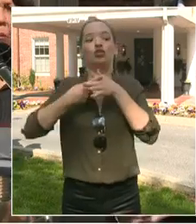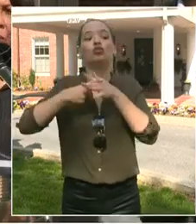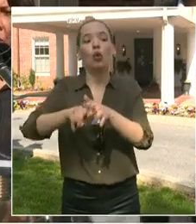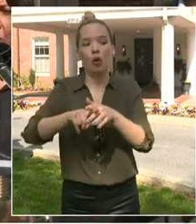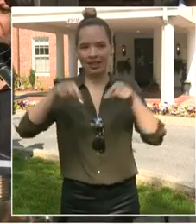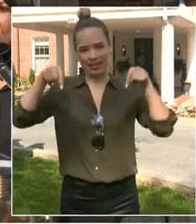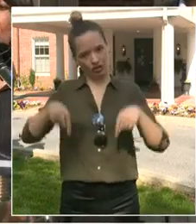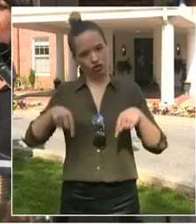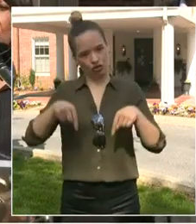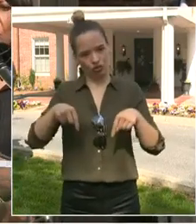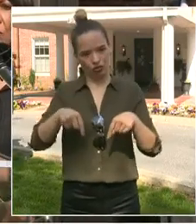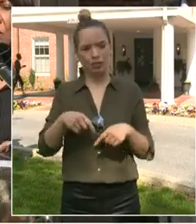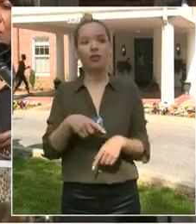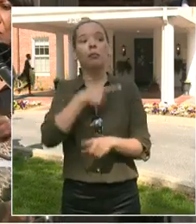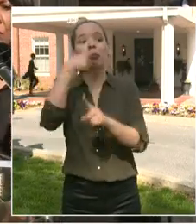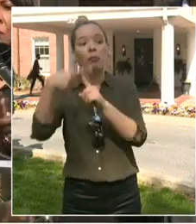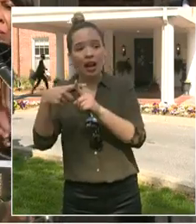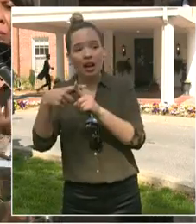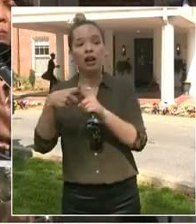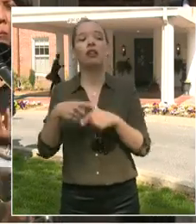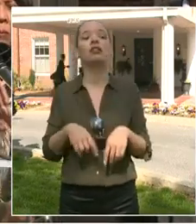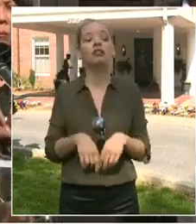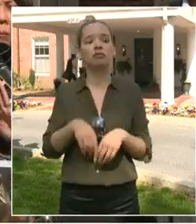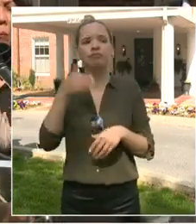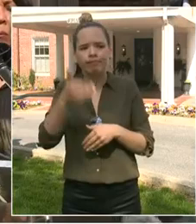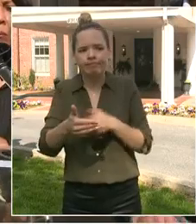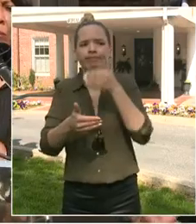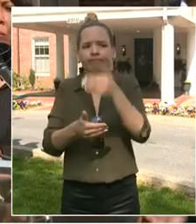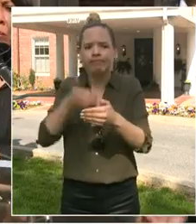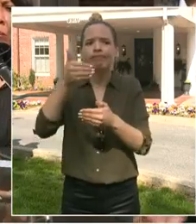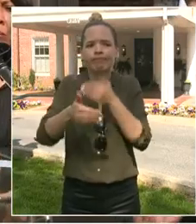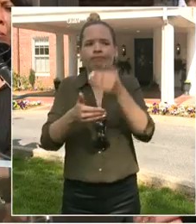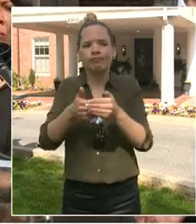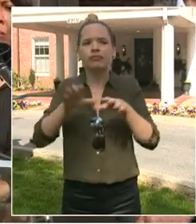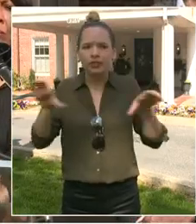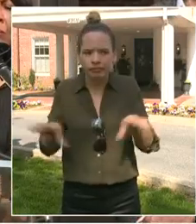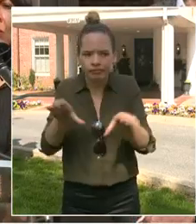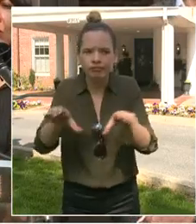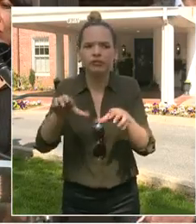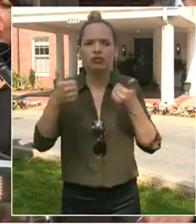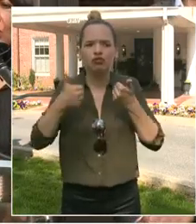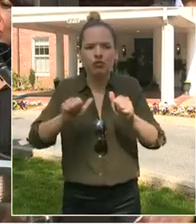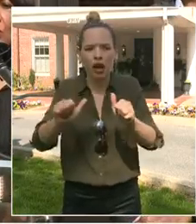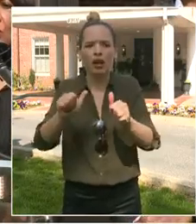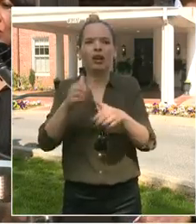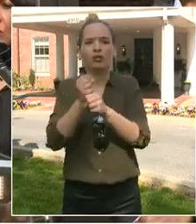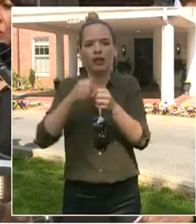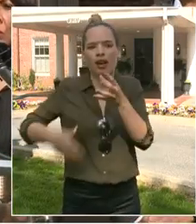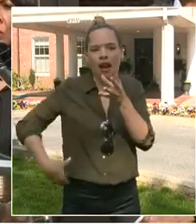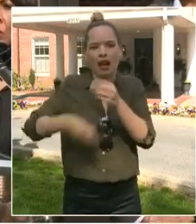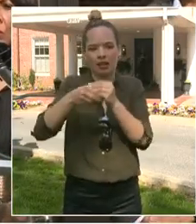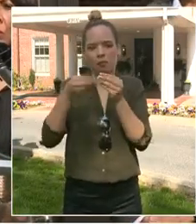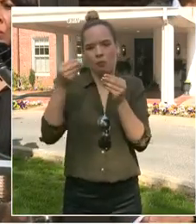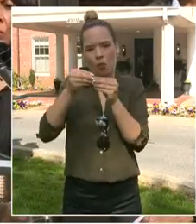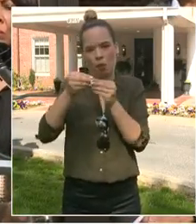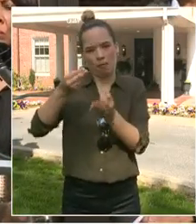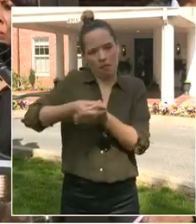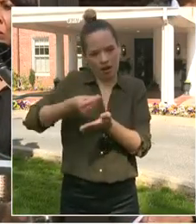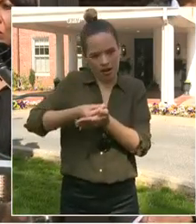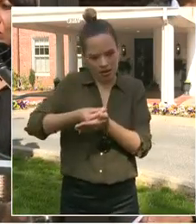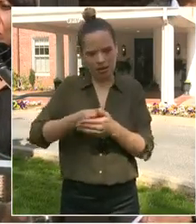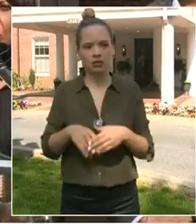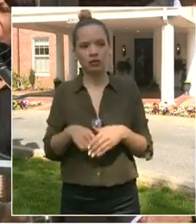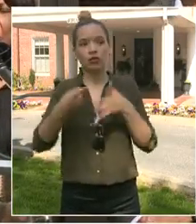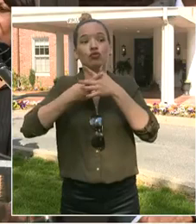the additional steps that they have taken to try to secure additional funding to bring that program to